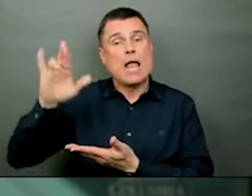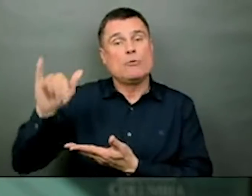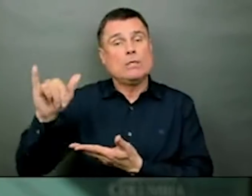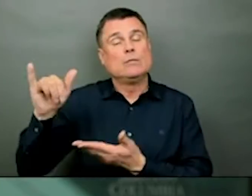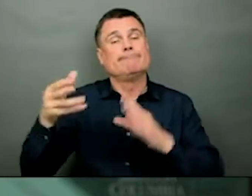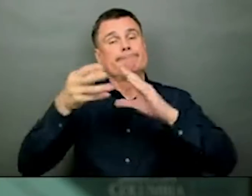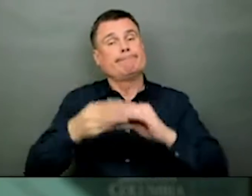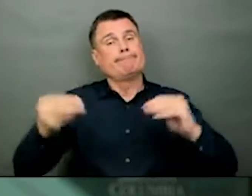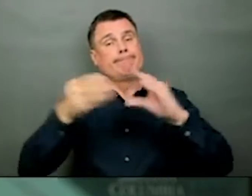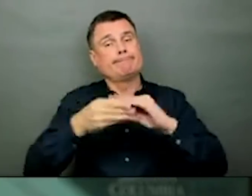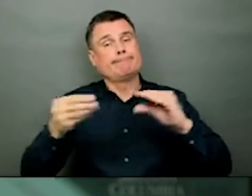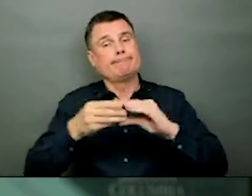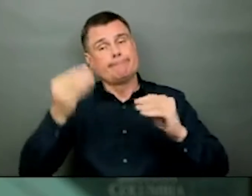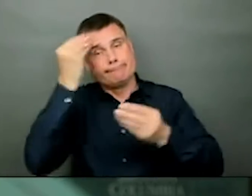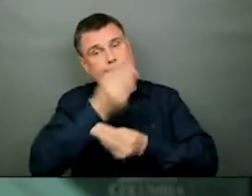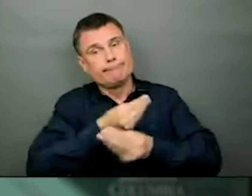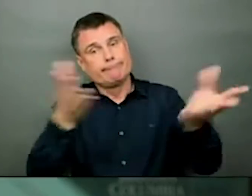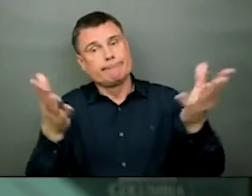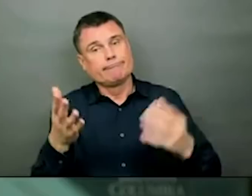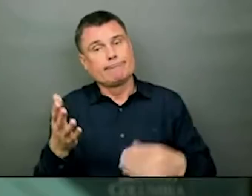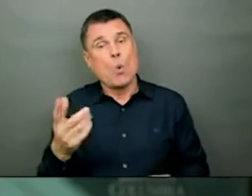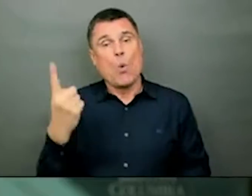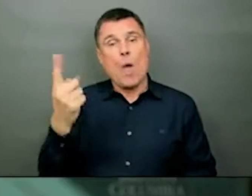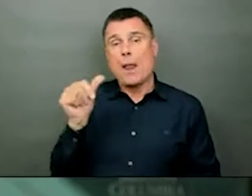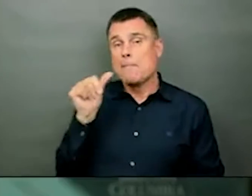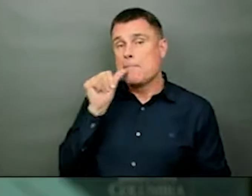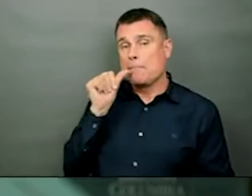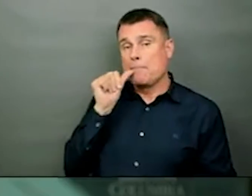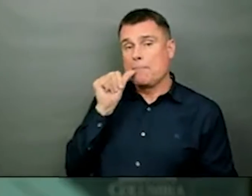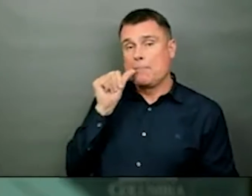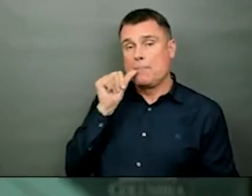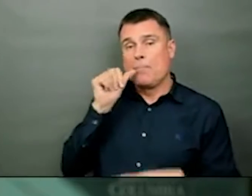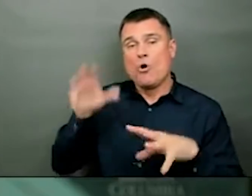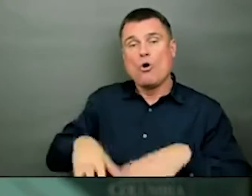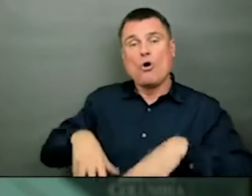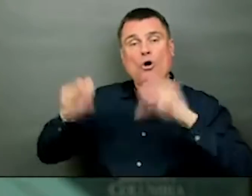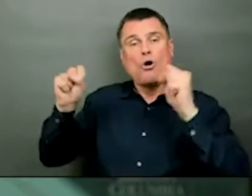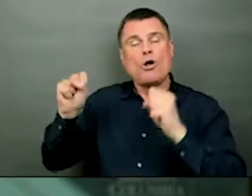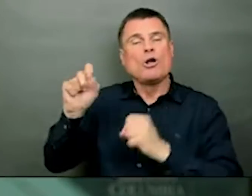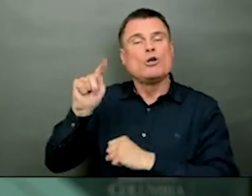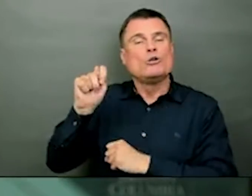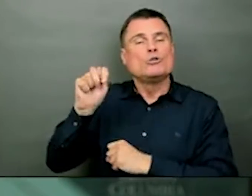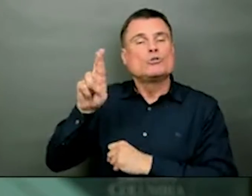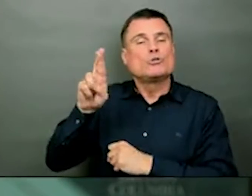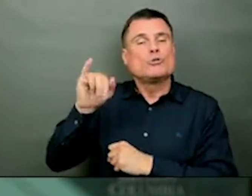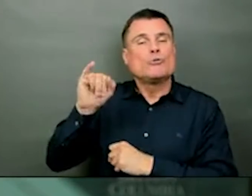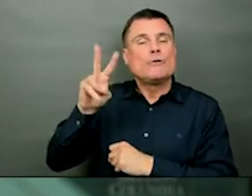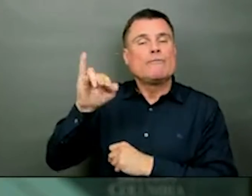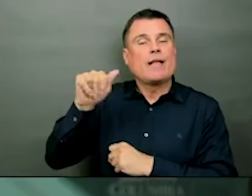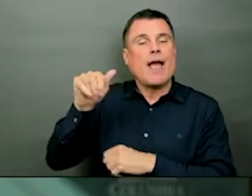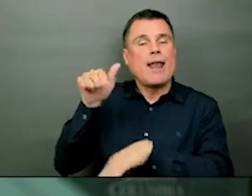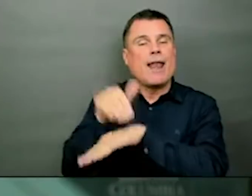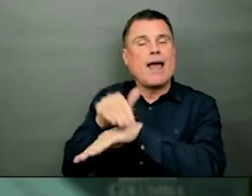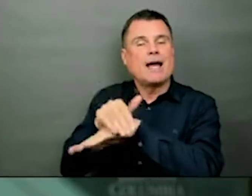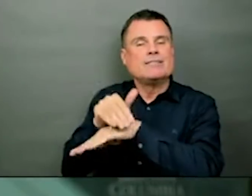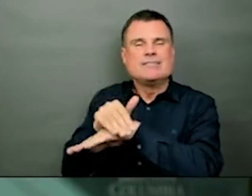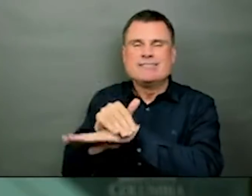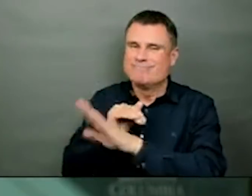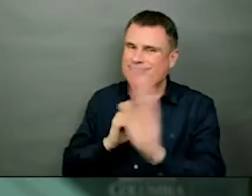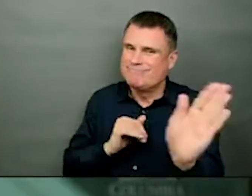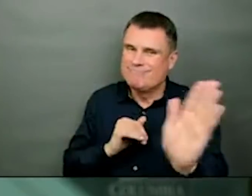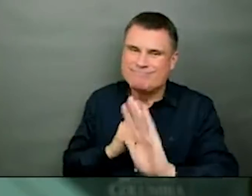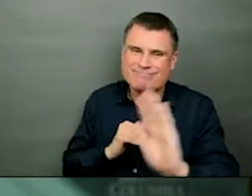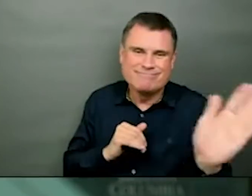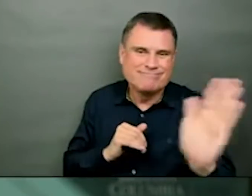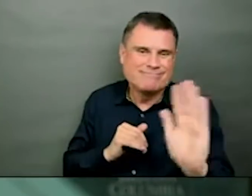establishment and engaged in a trivia night, and the consequences of that are significant. And what we'll try and do in the next number of days is give